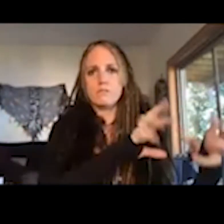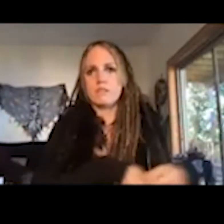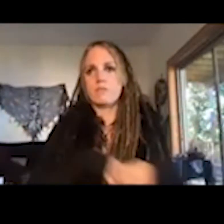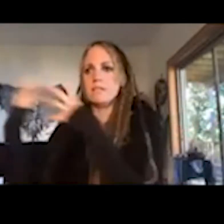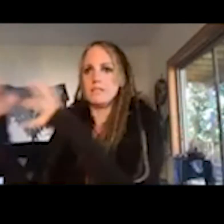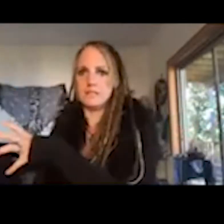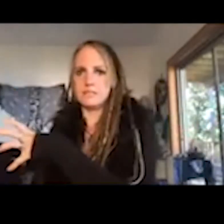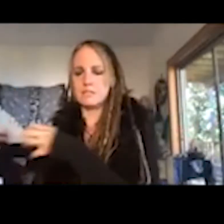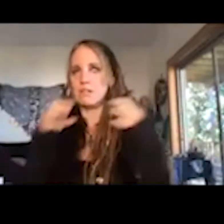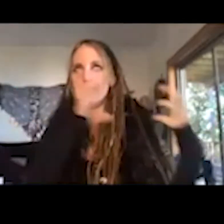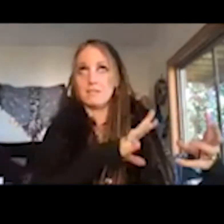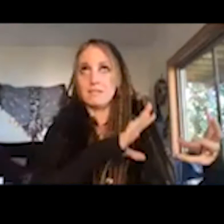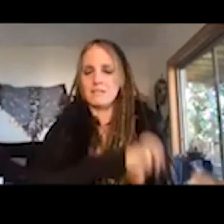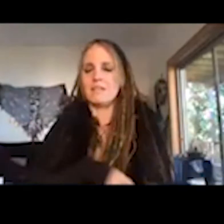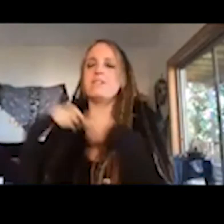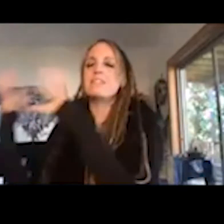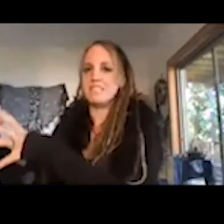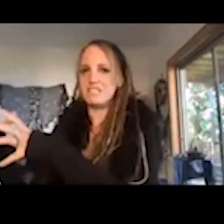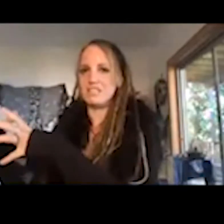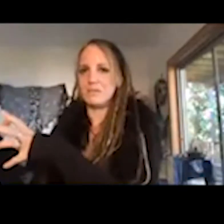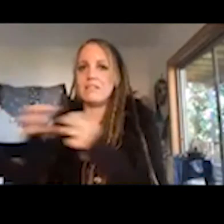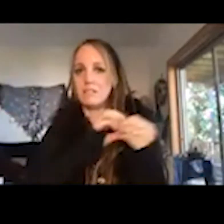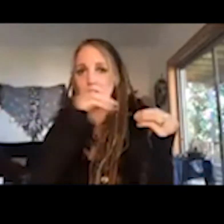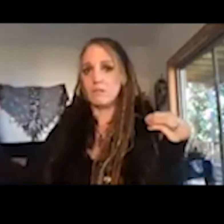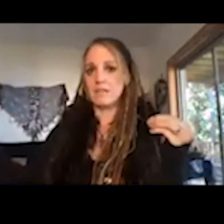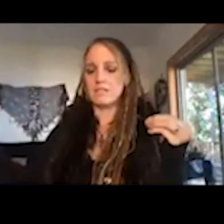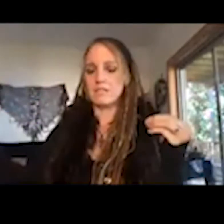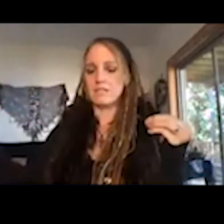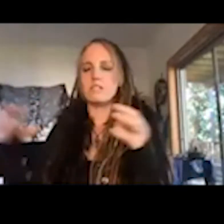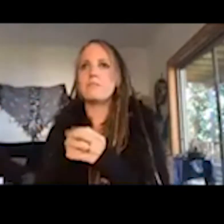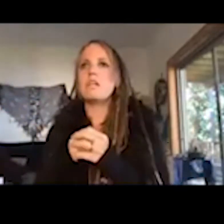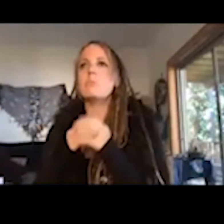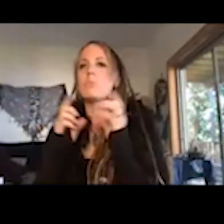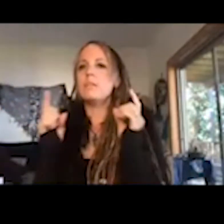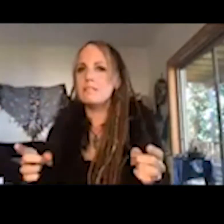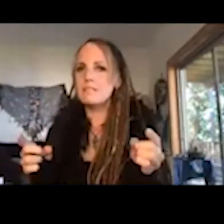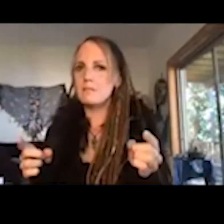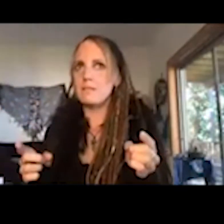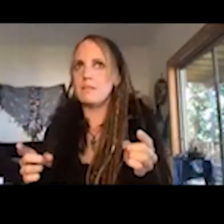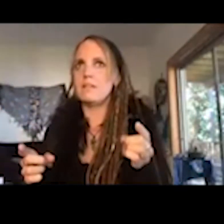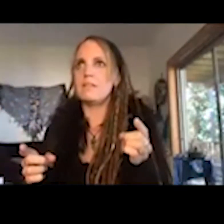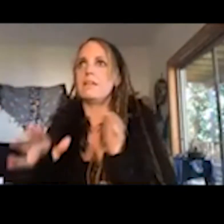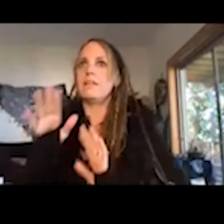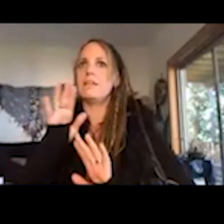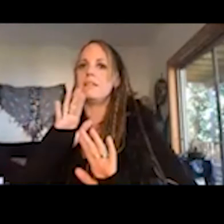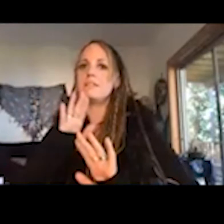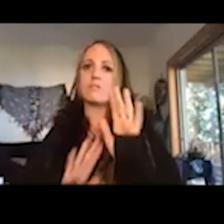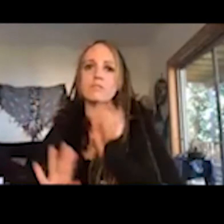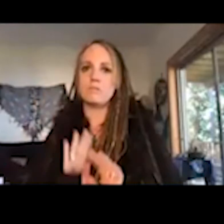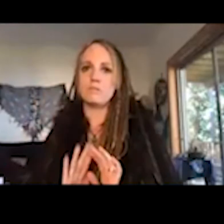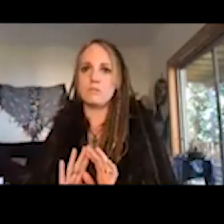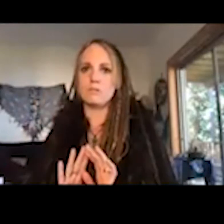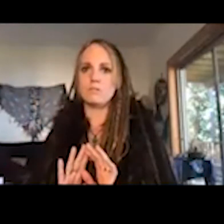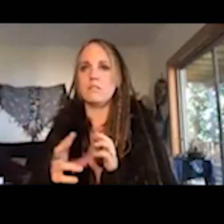Reef is on the right, Reef is on the left, Sydney's on the right, and we'll go in that screen direction. But when he does something that is